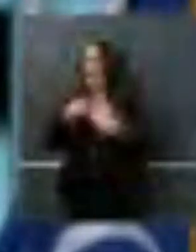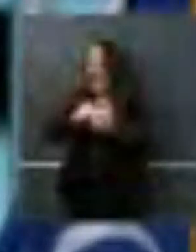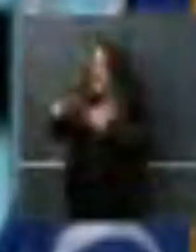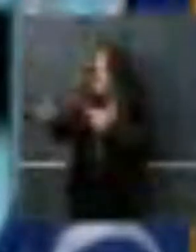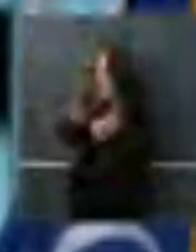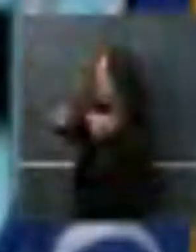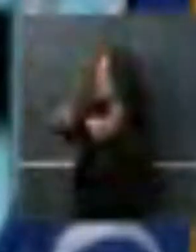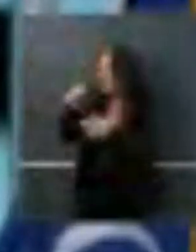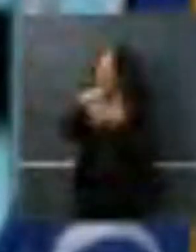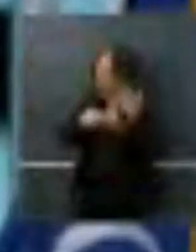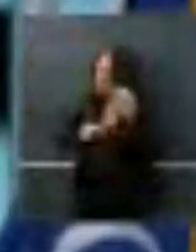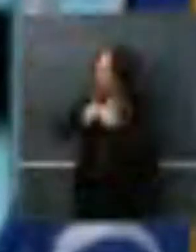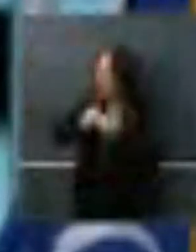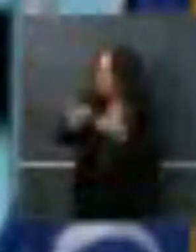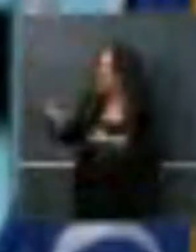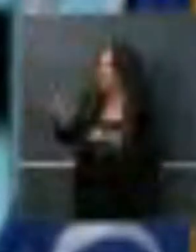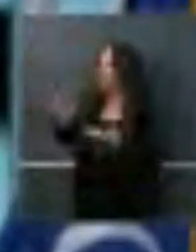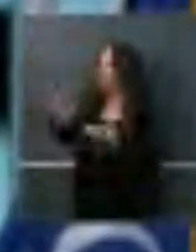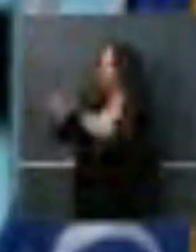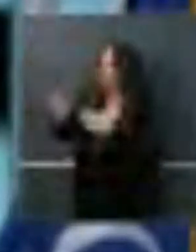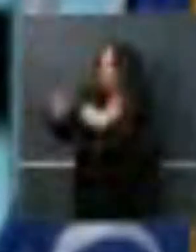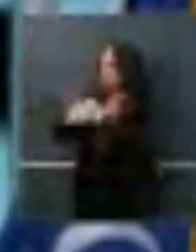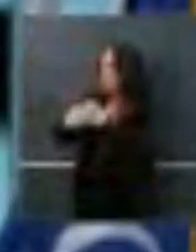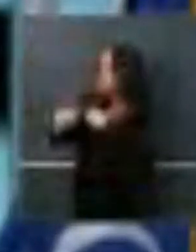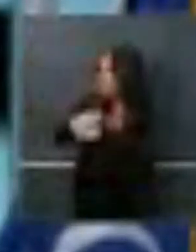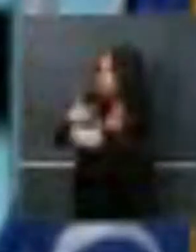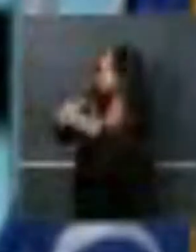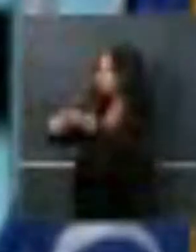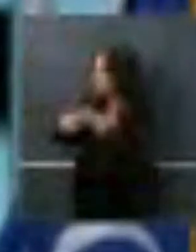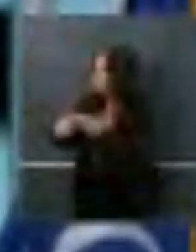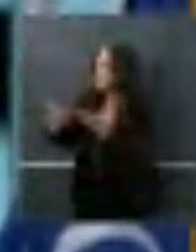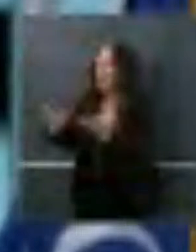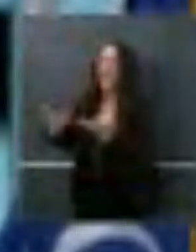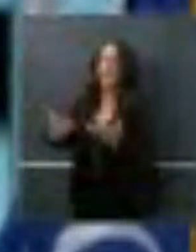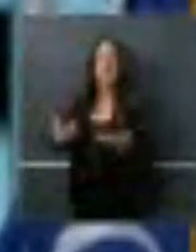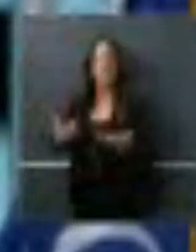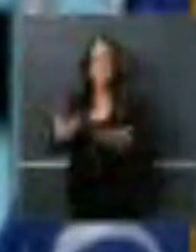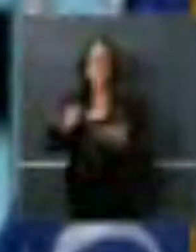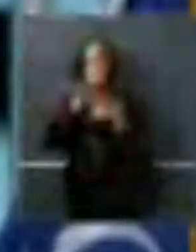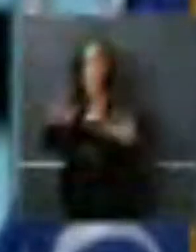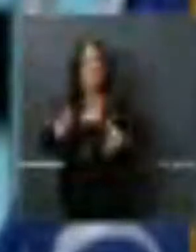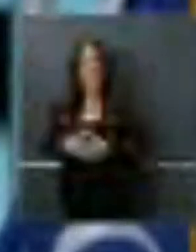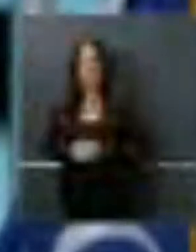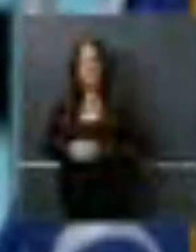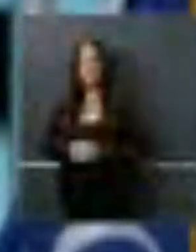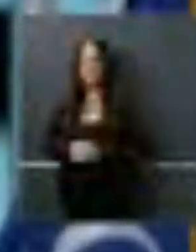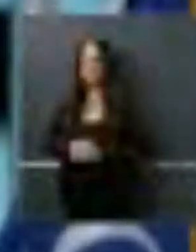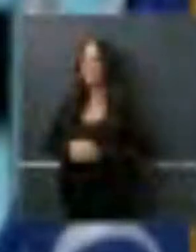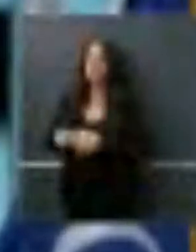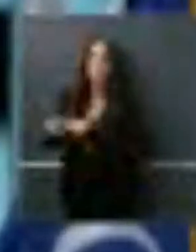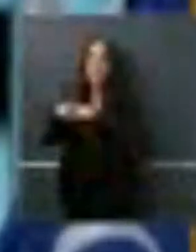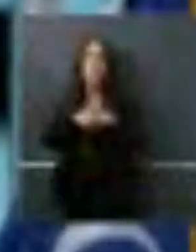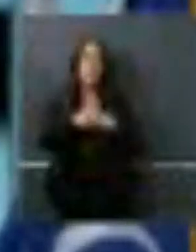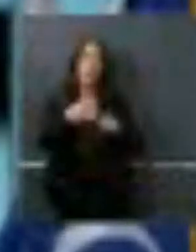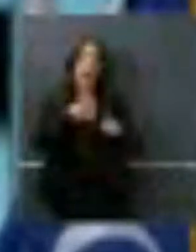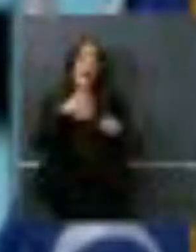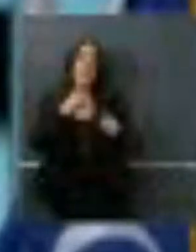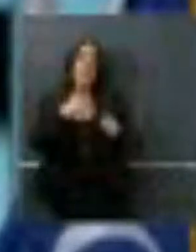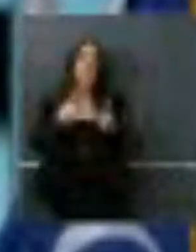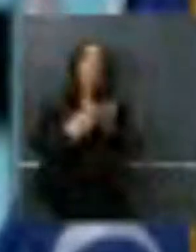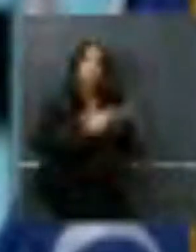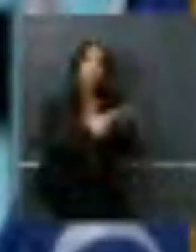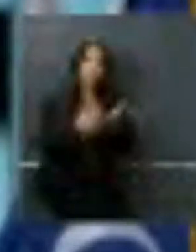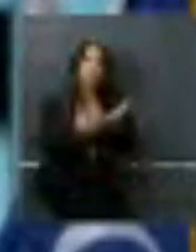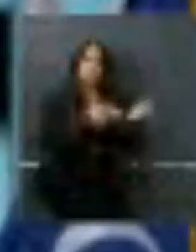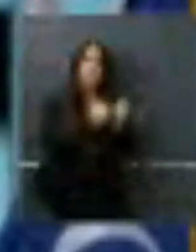a conversation with some of the most well-known icons in business and social justice, and had a